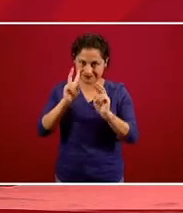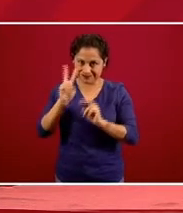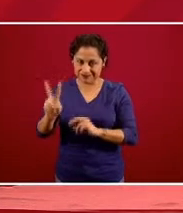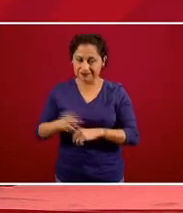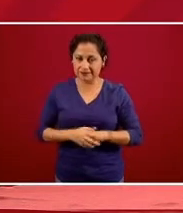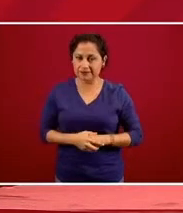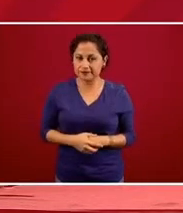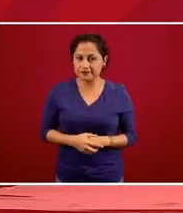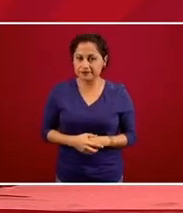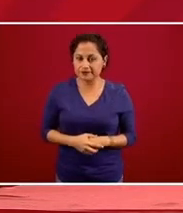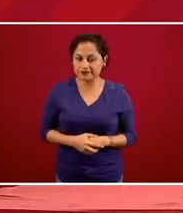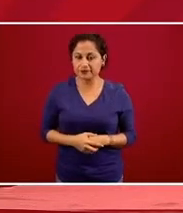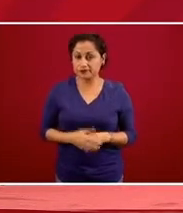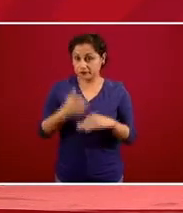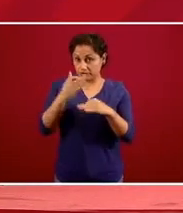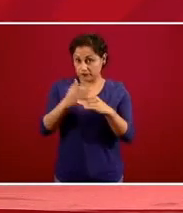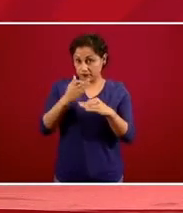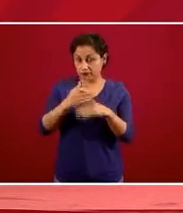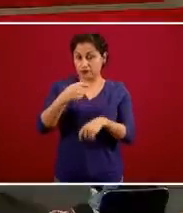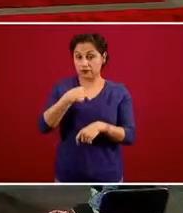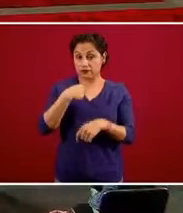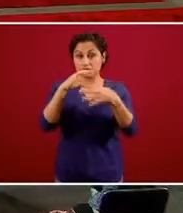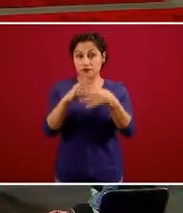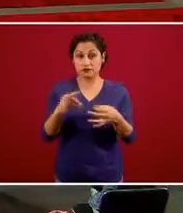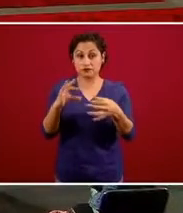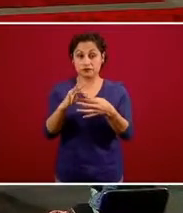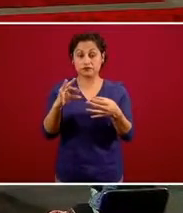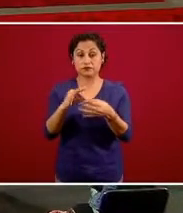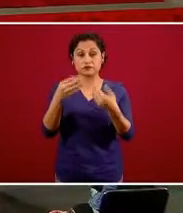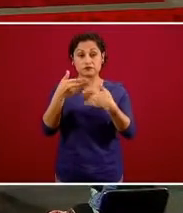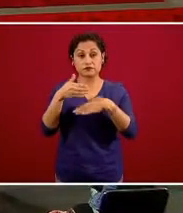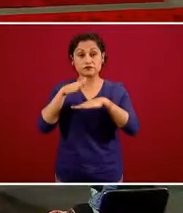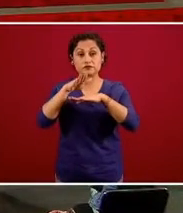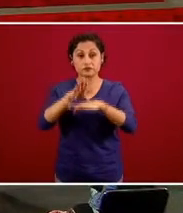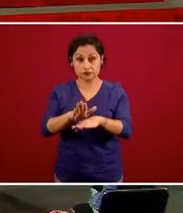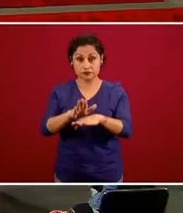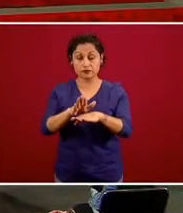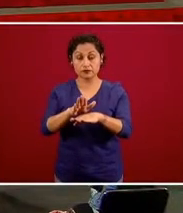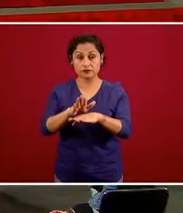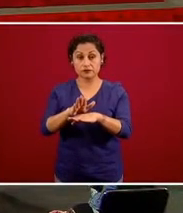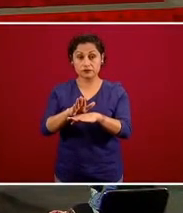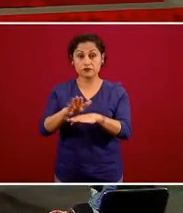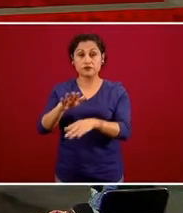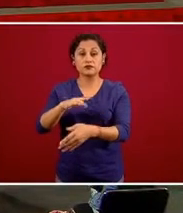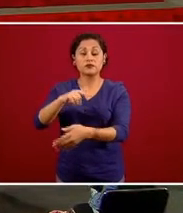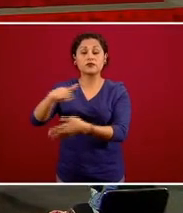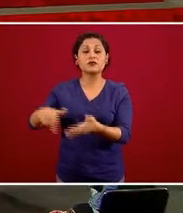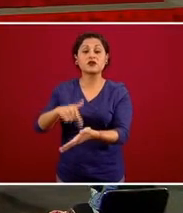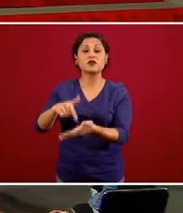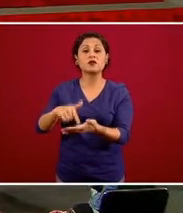this, you have clarity about this. I'm not going to be considering the